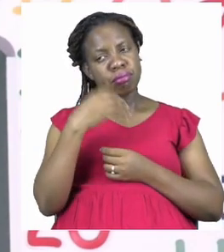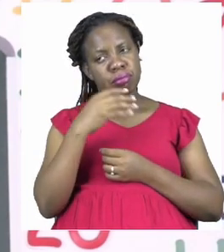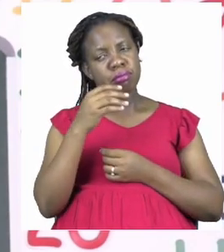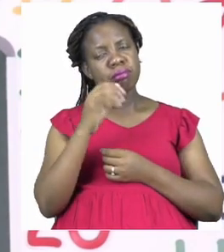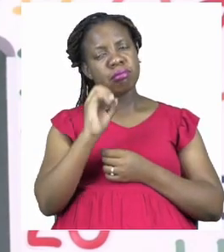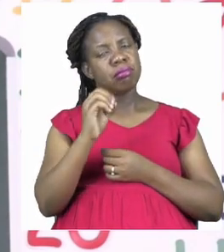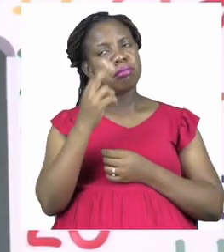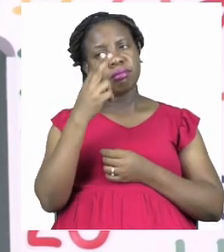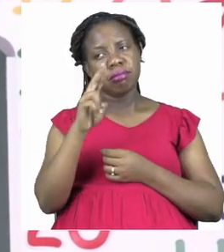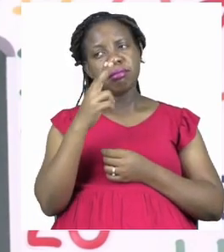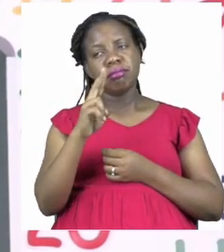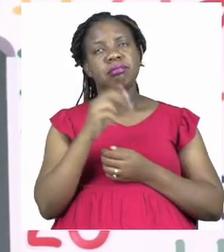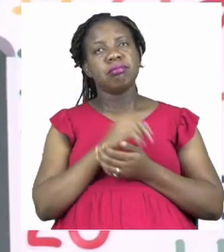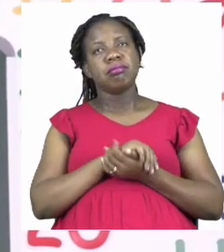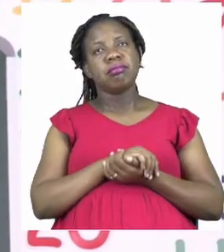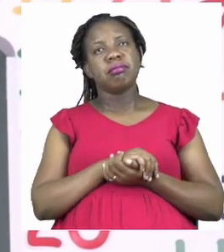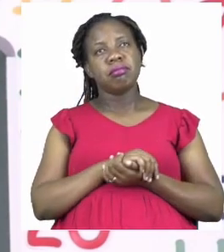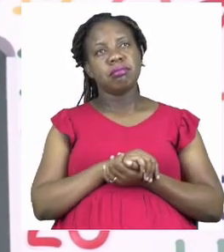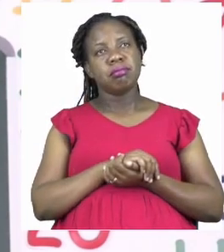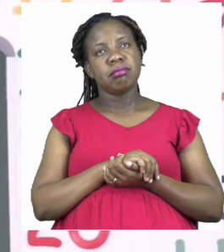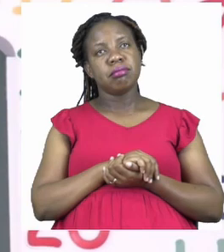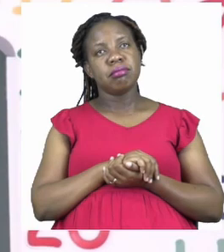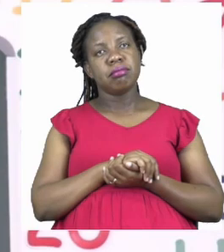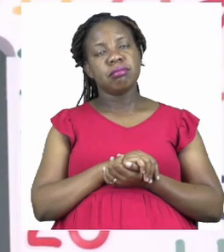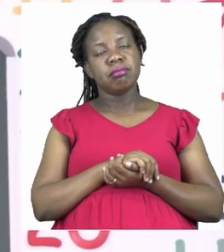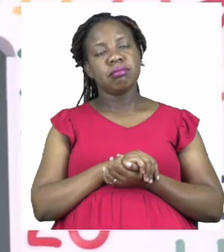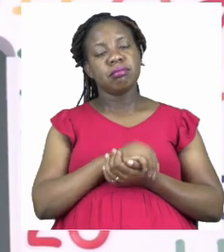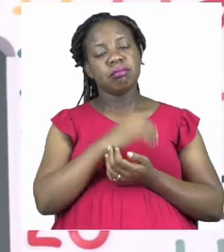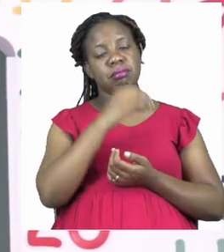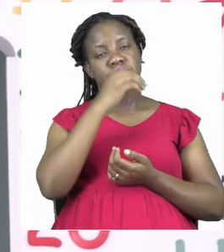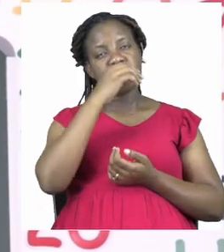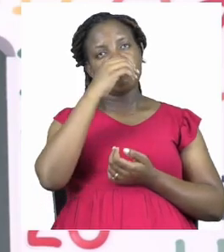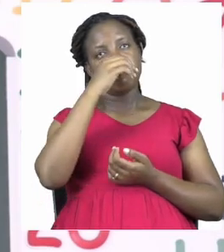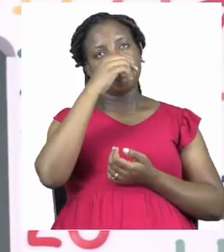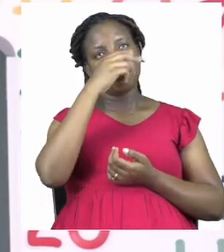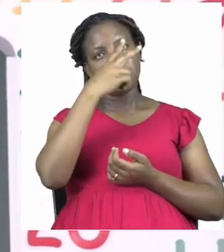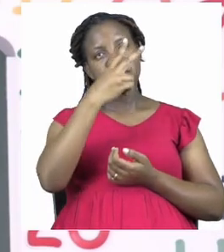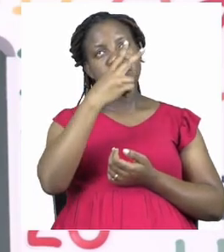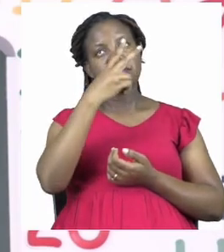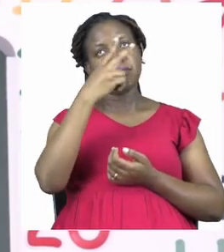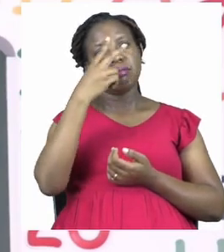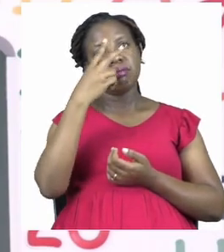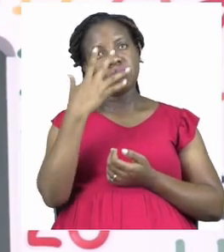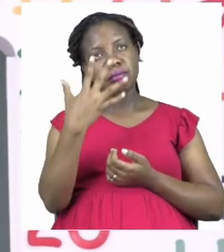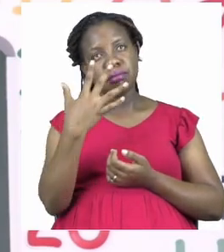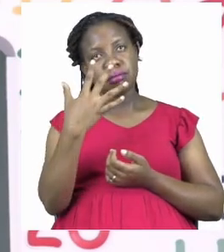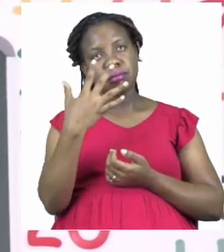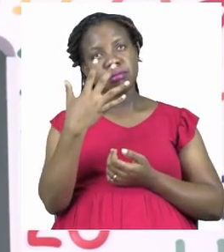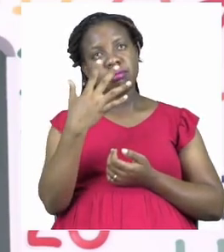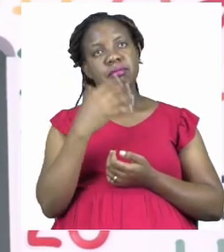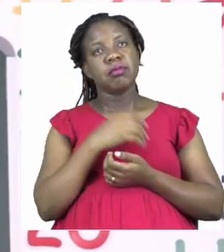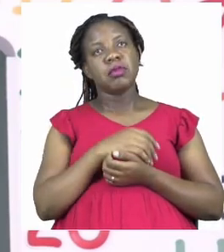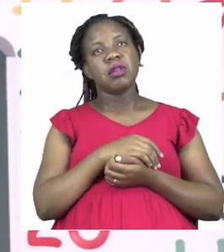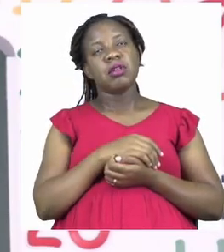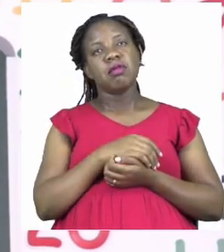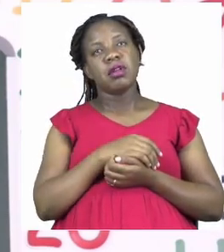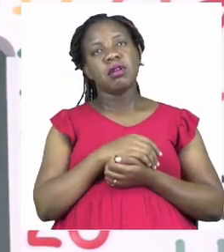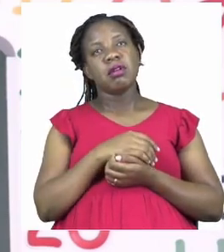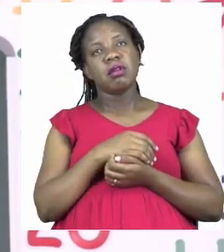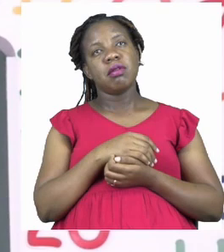girls. It gives us 5. So go ahead and write your